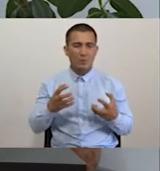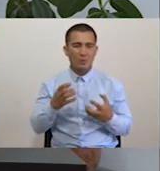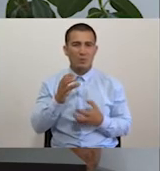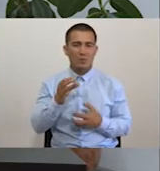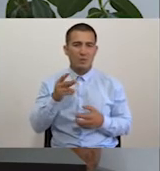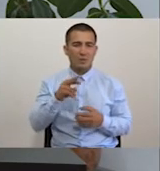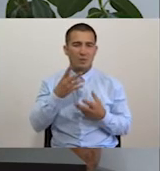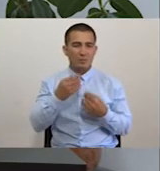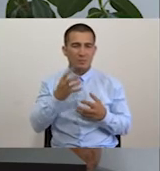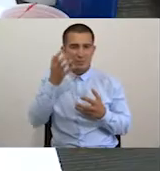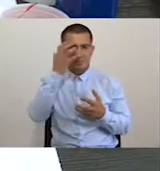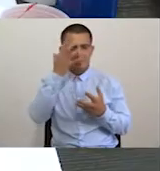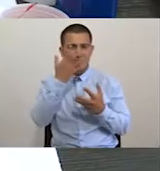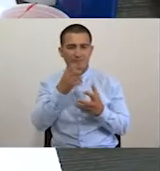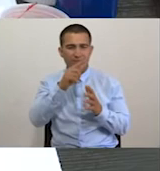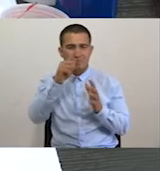olamiz.